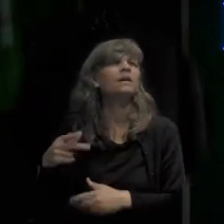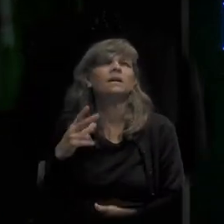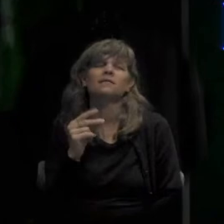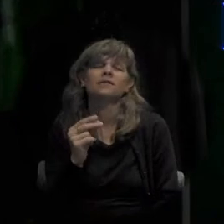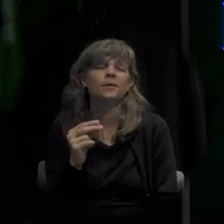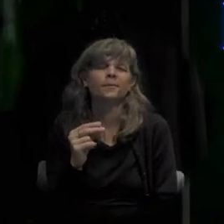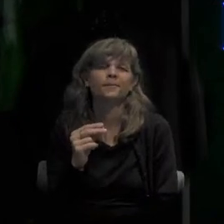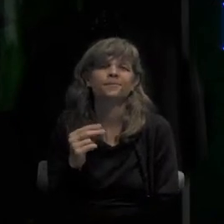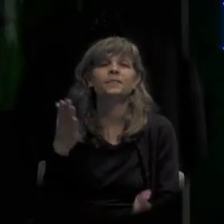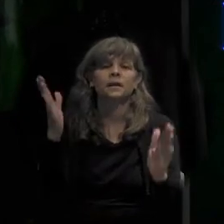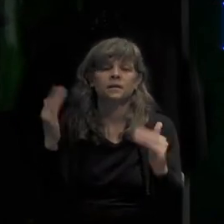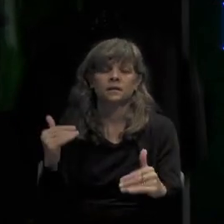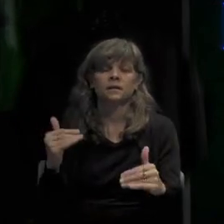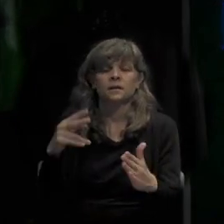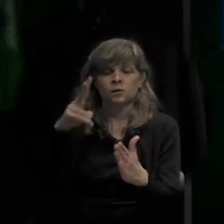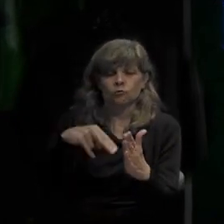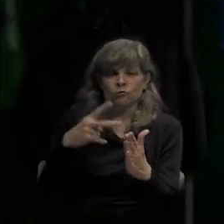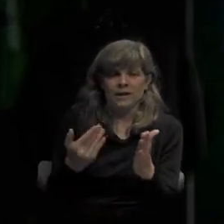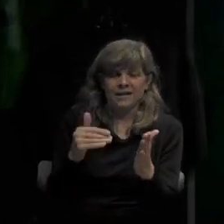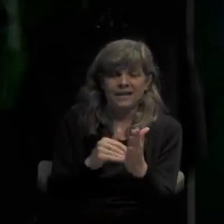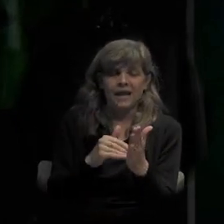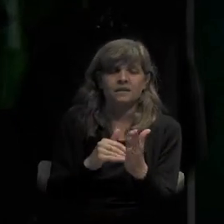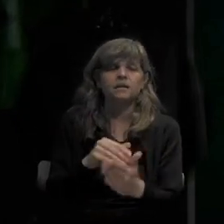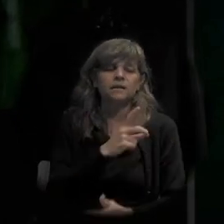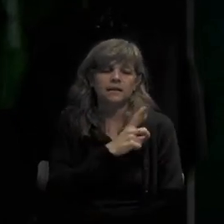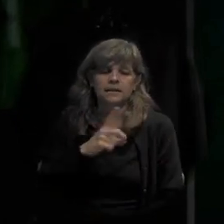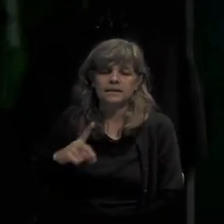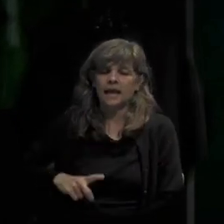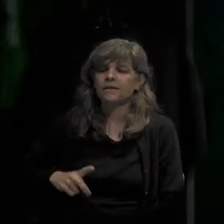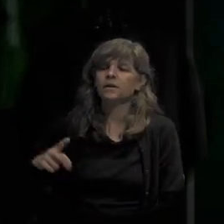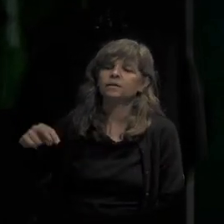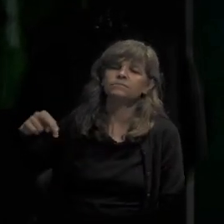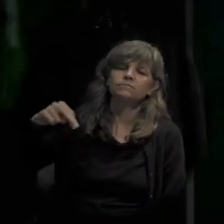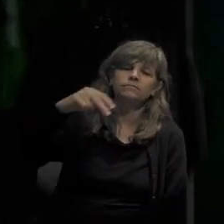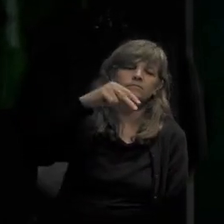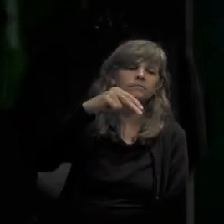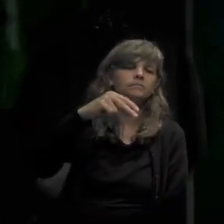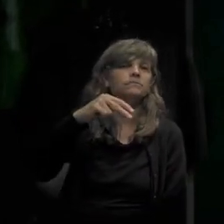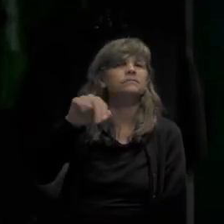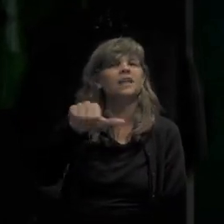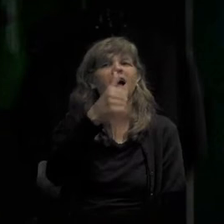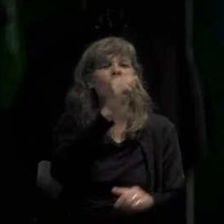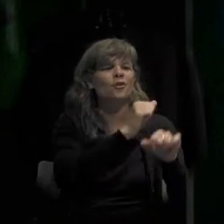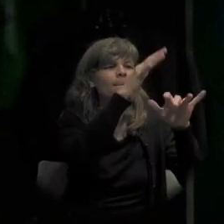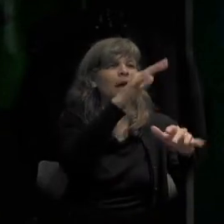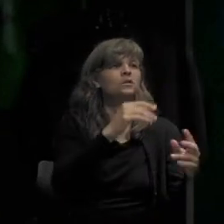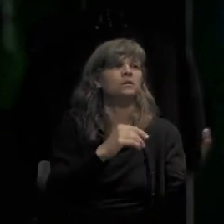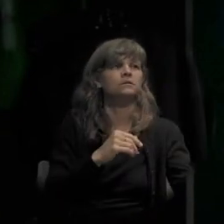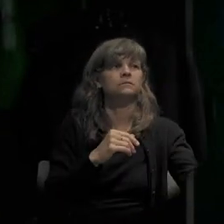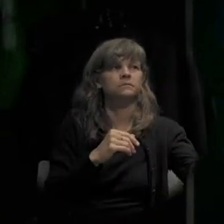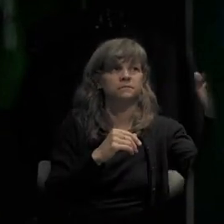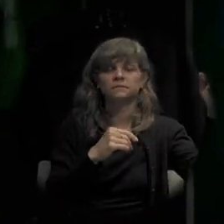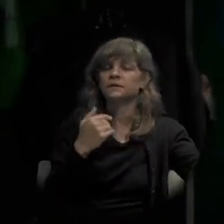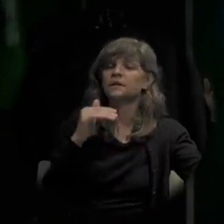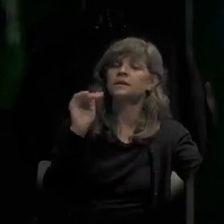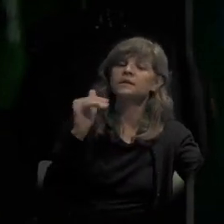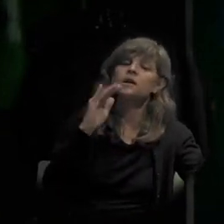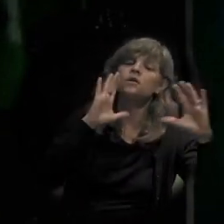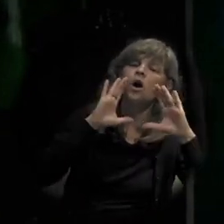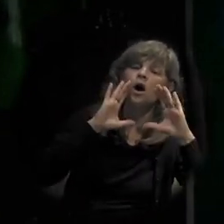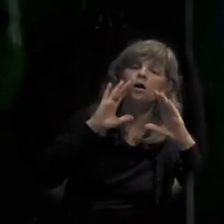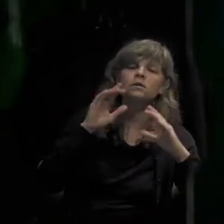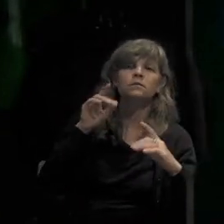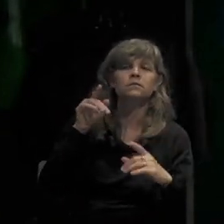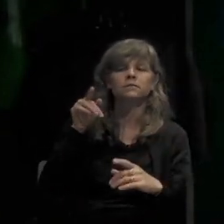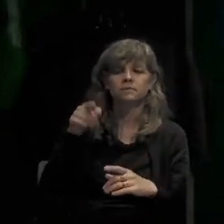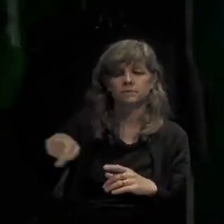Let's try it. So David went over to the other side and stood far off on the top of the hill with a great space between them. And David called to the army and to Abner,